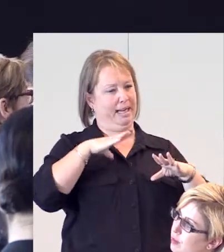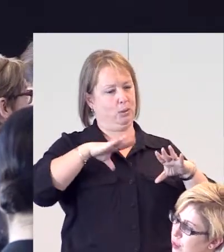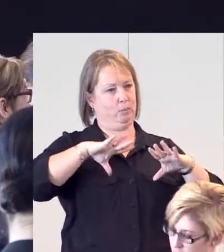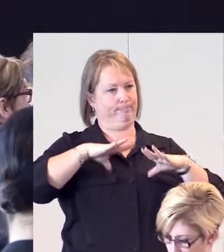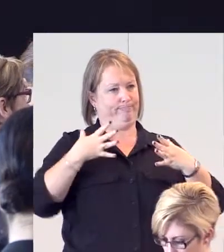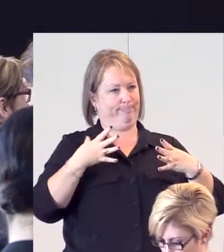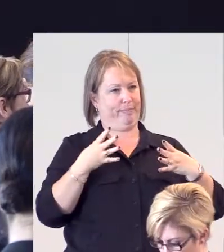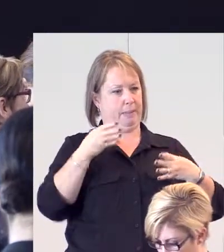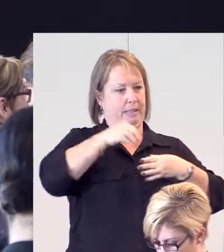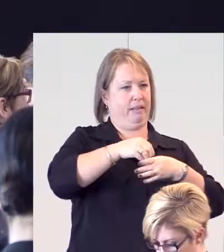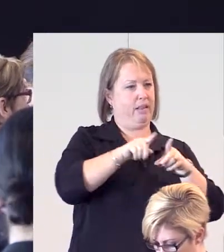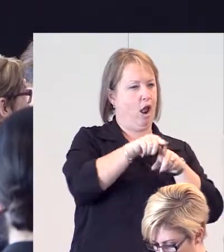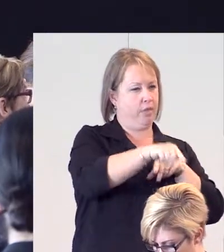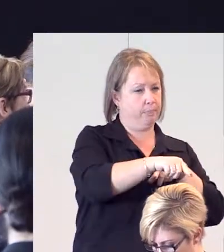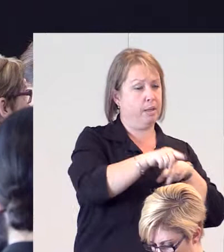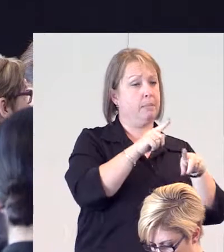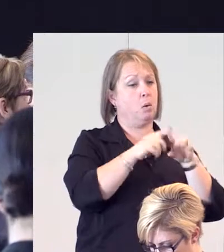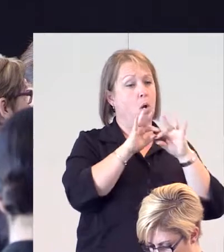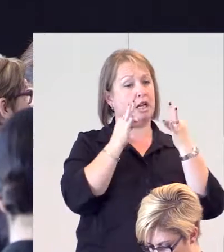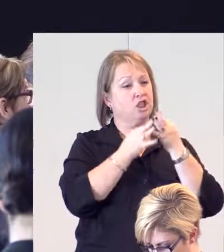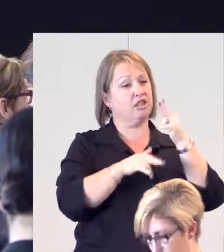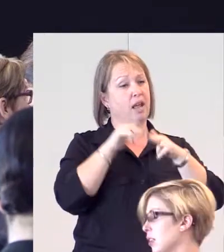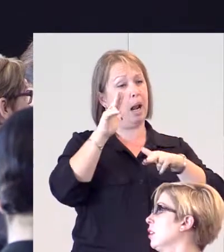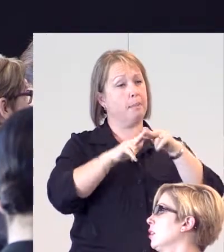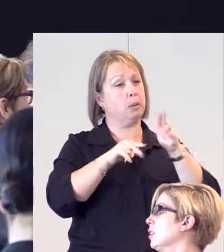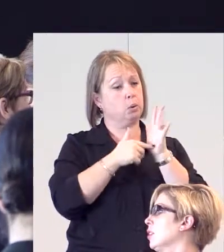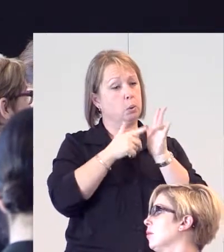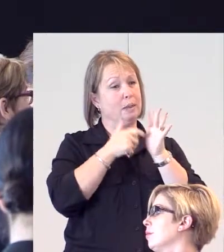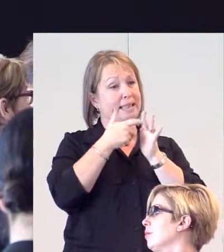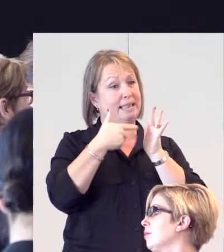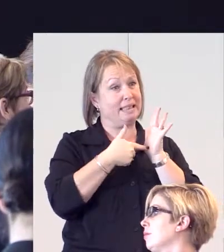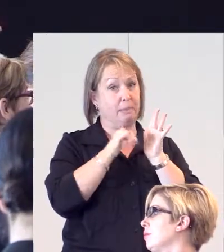that. The organisational development toolkit, which some of you will be familiar with,